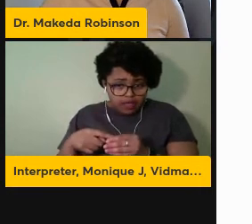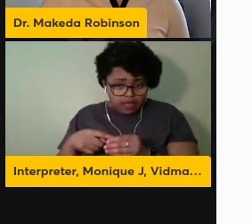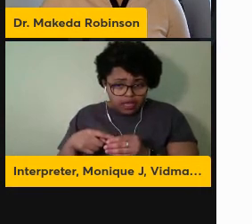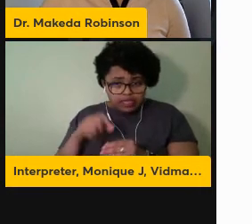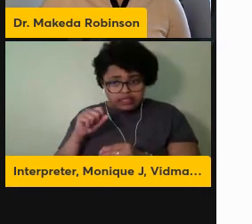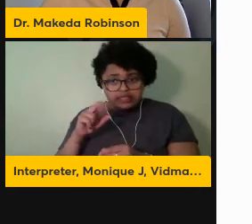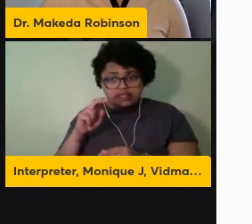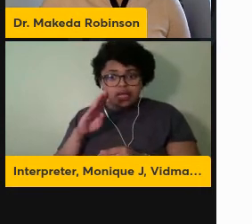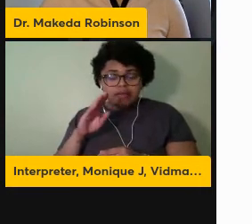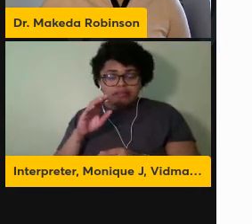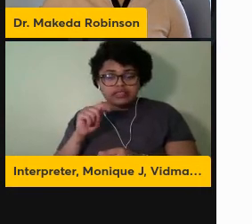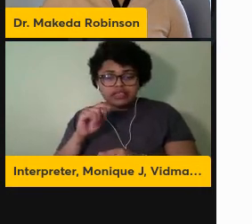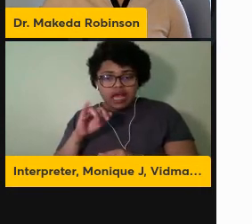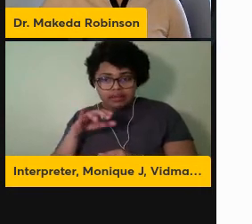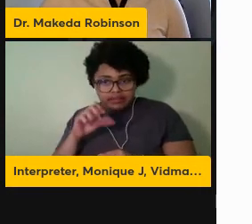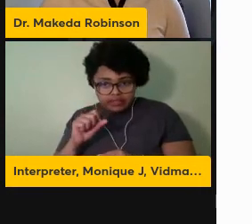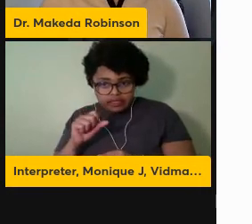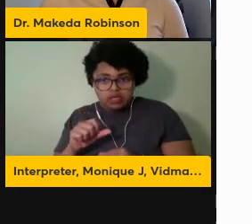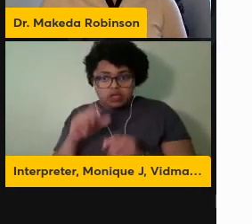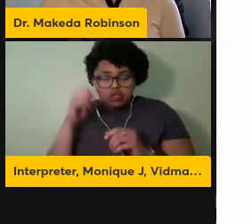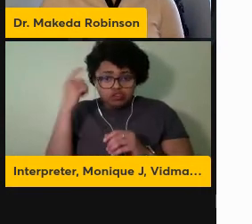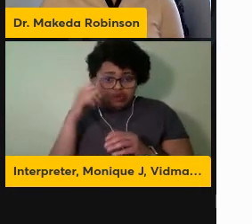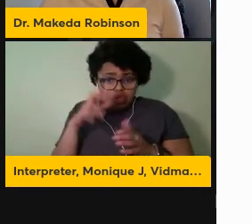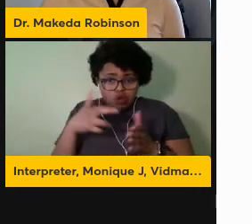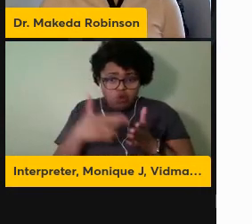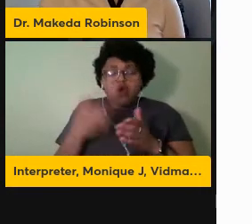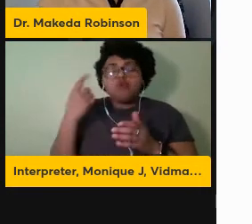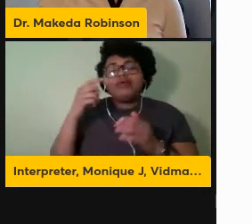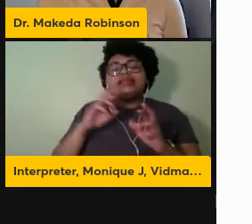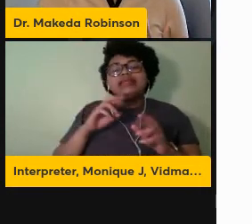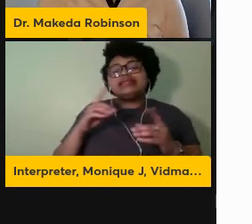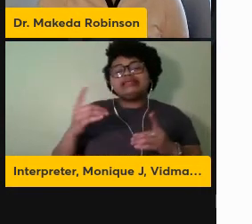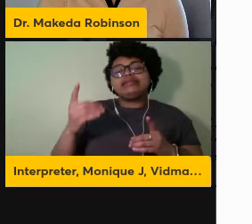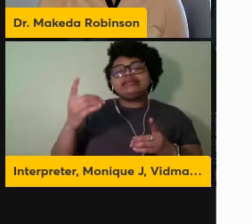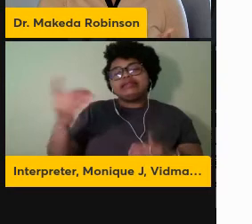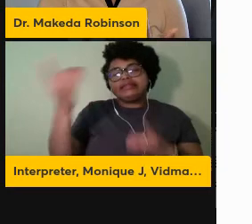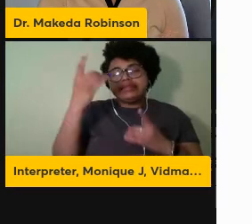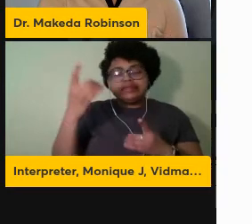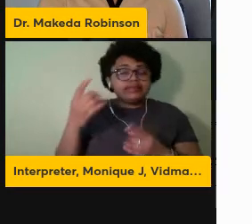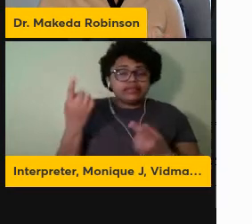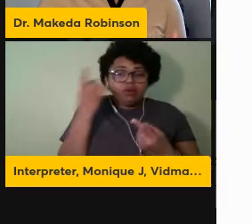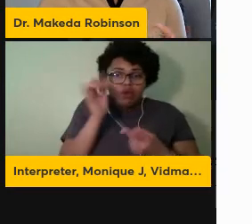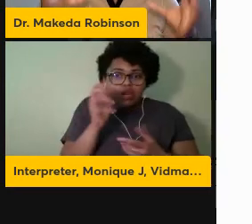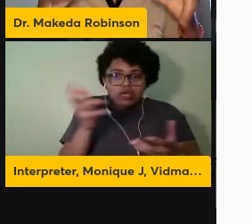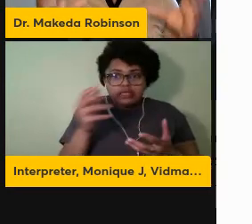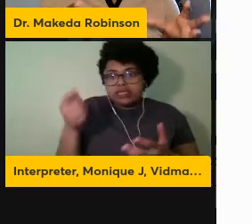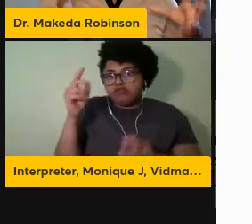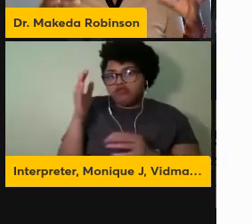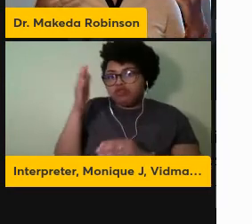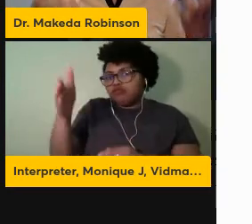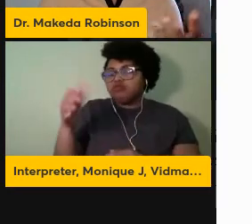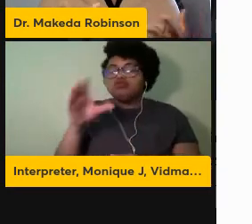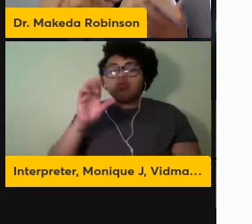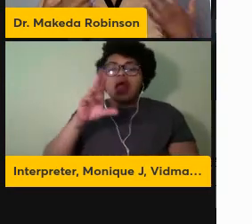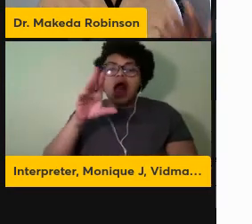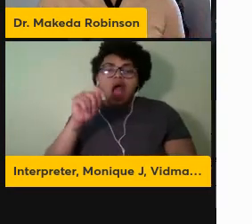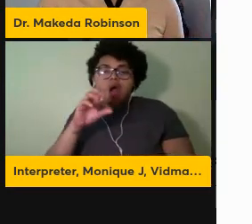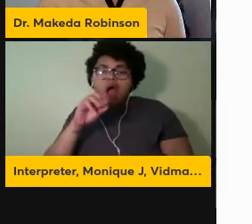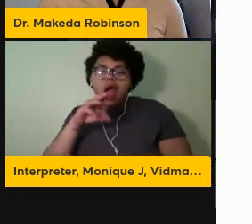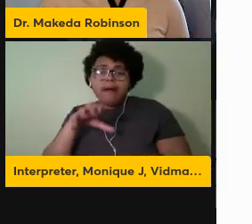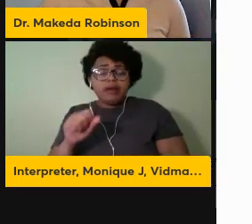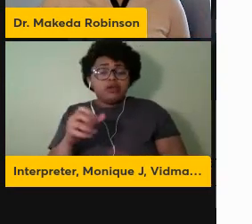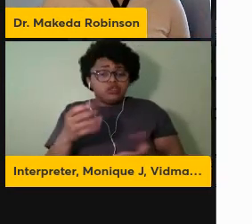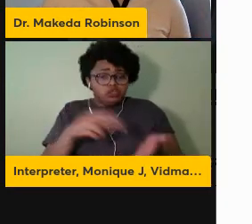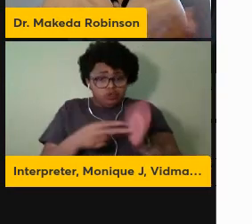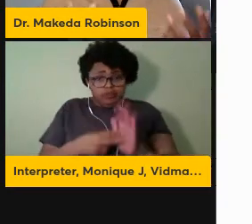age-dependent differences in disease outcomes. And so here, I hypothesized that children may have this early, robust innate